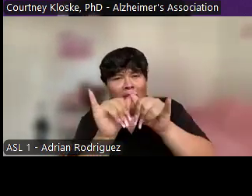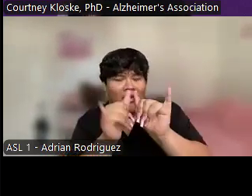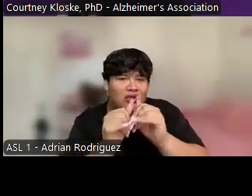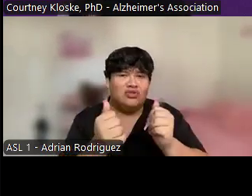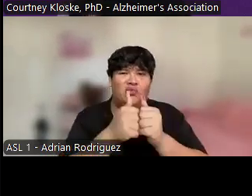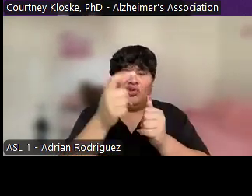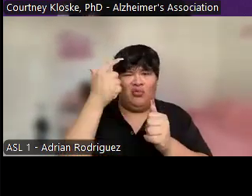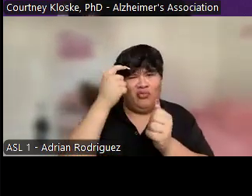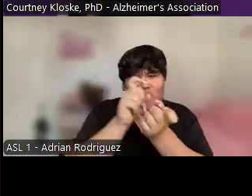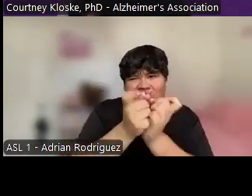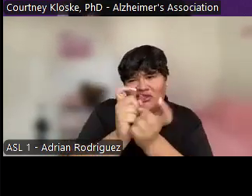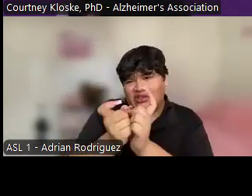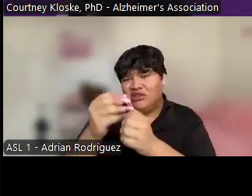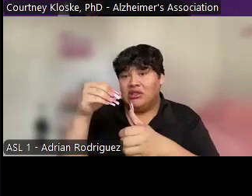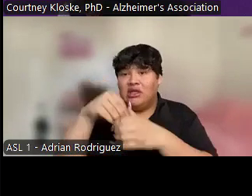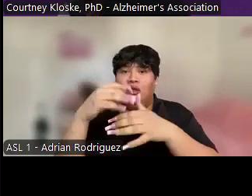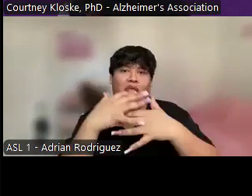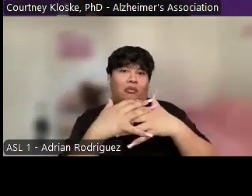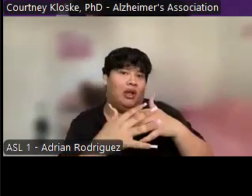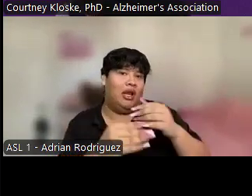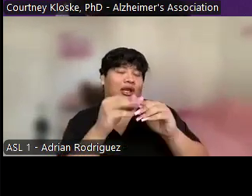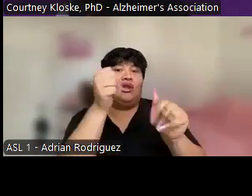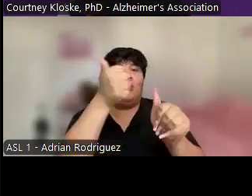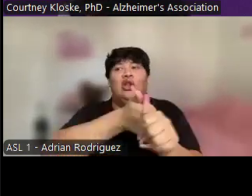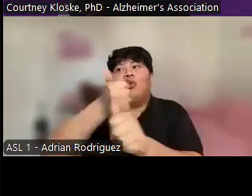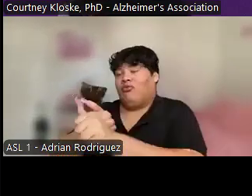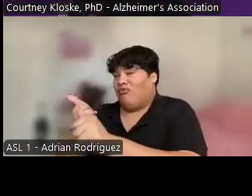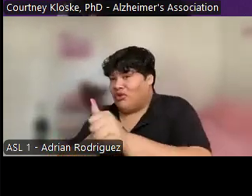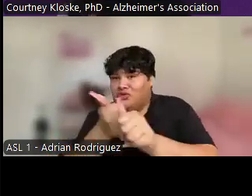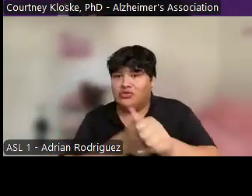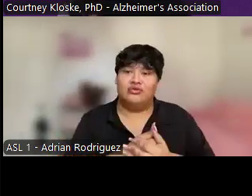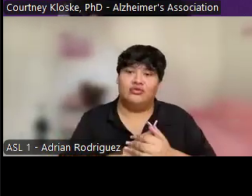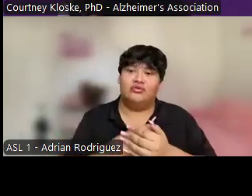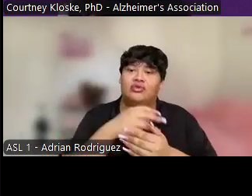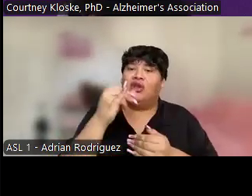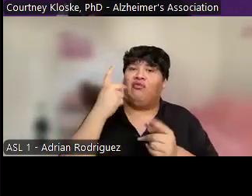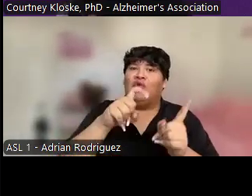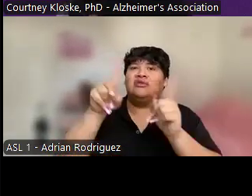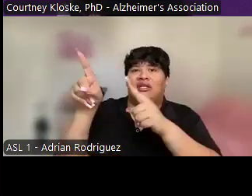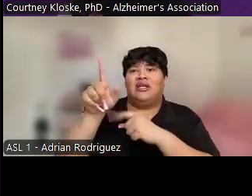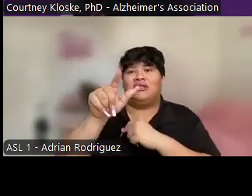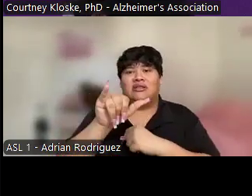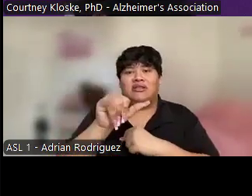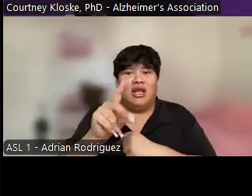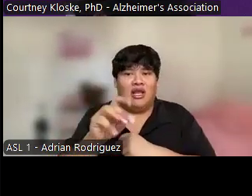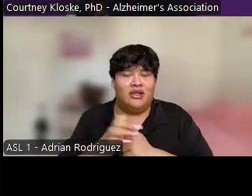brain changes in the blood of individuals. And if you go to the next slide,